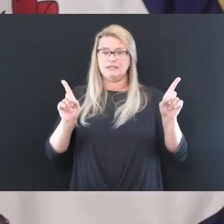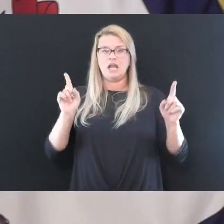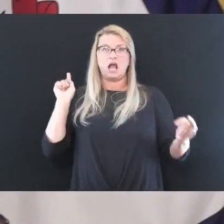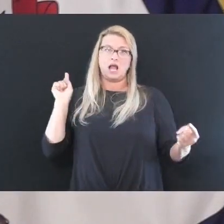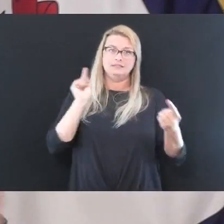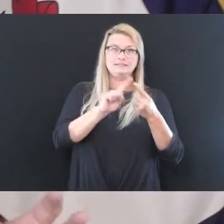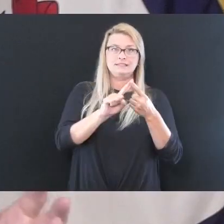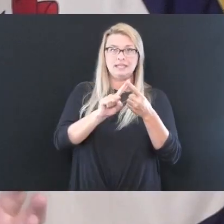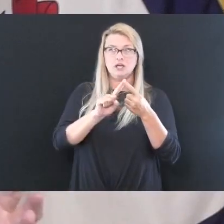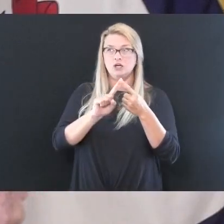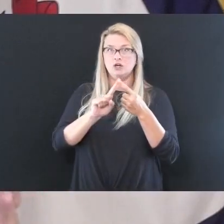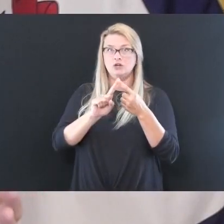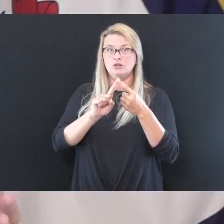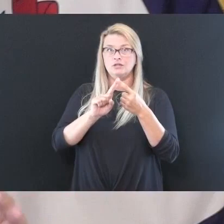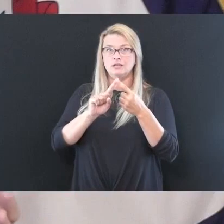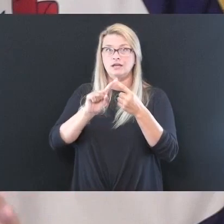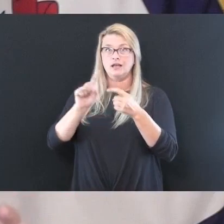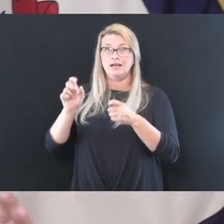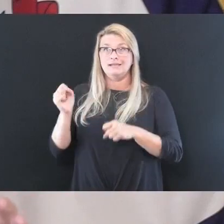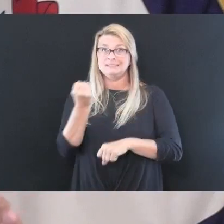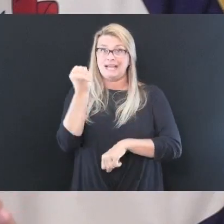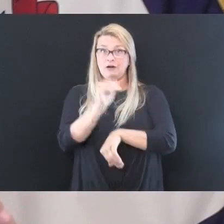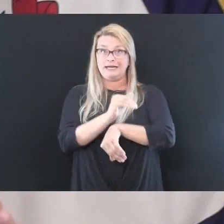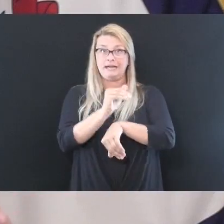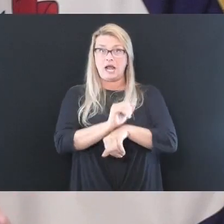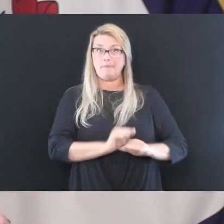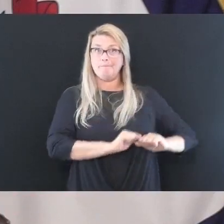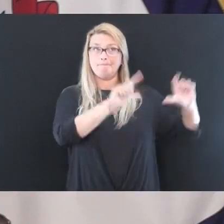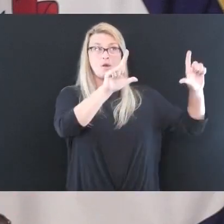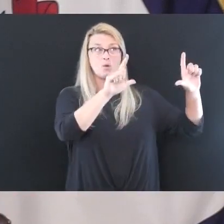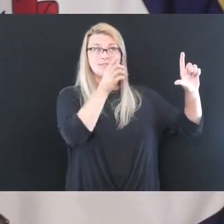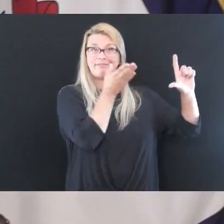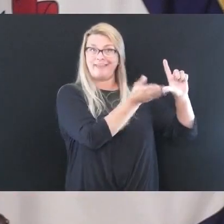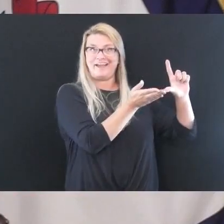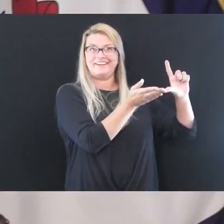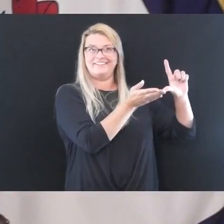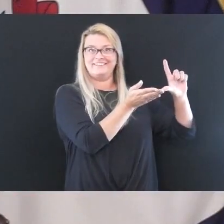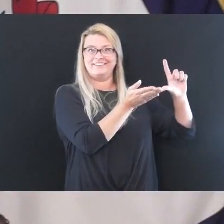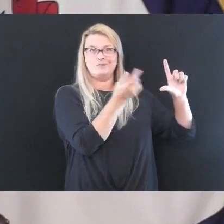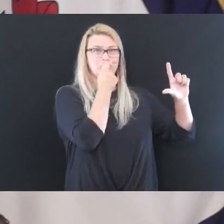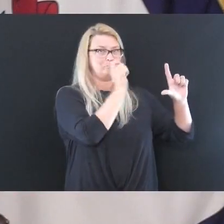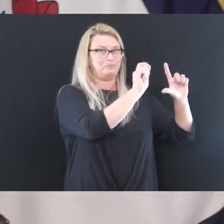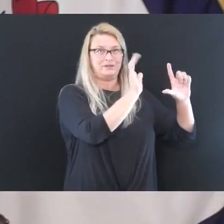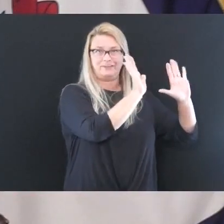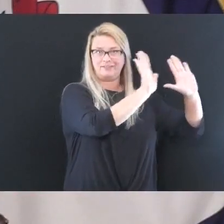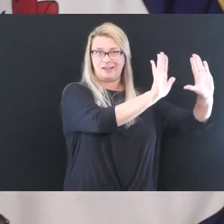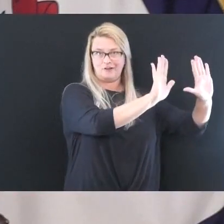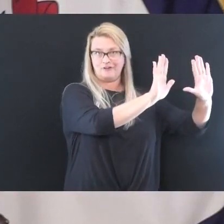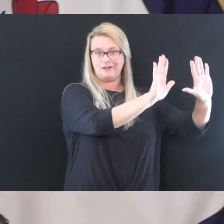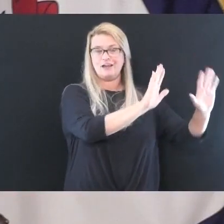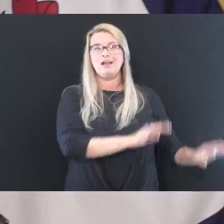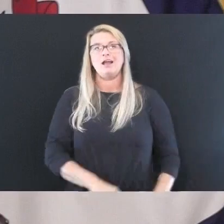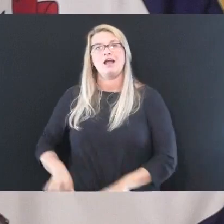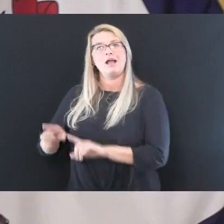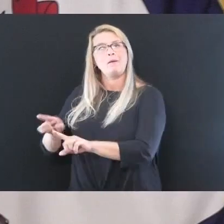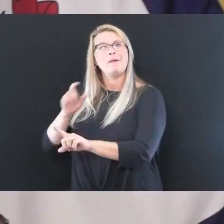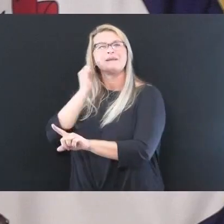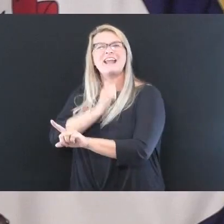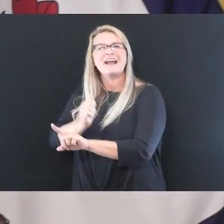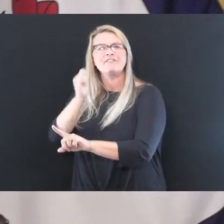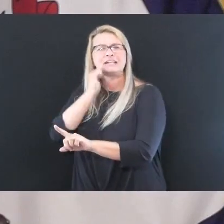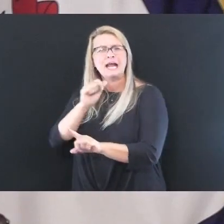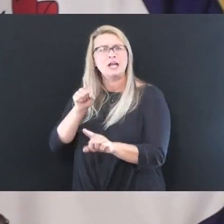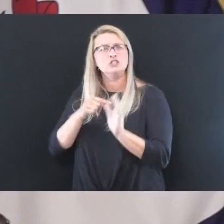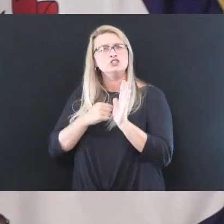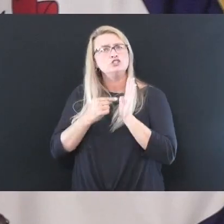the panel trues it up on Saturday night. But I think the mapping coming out every day gives you an